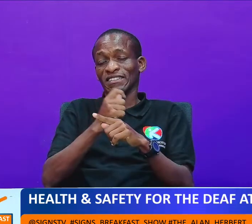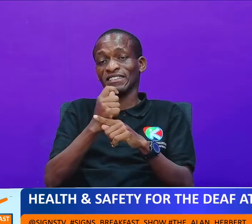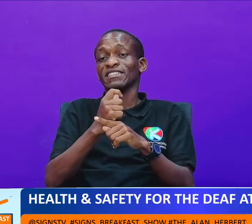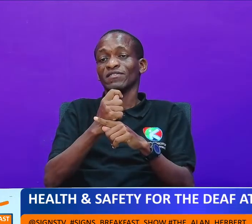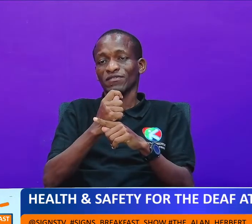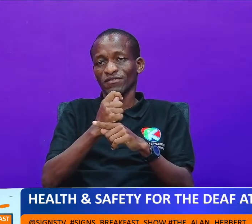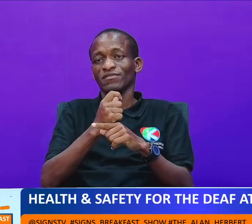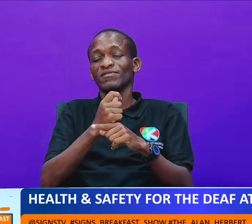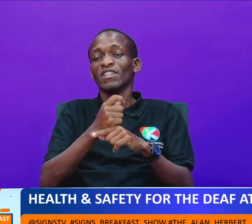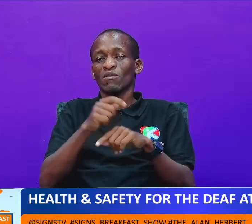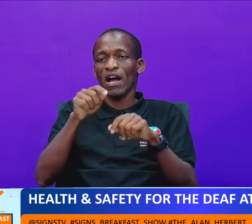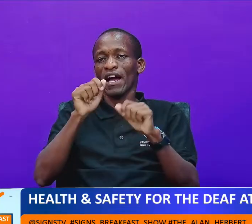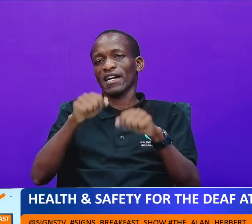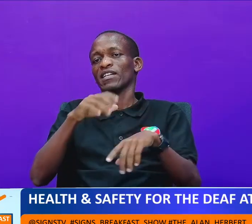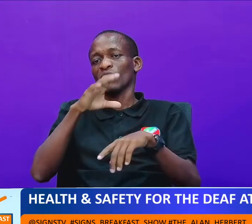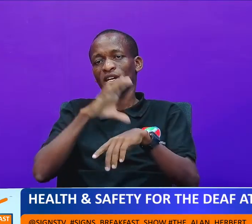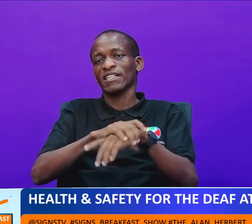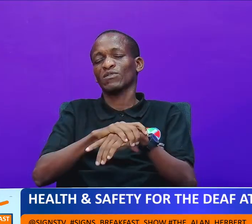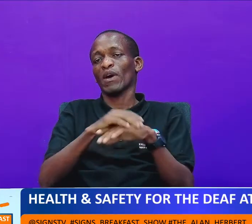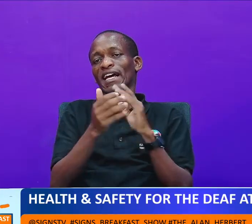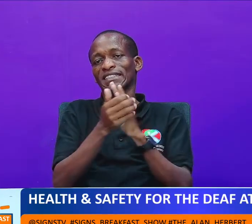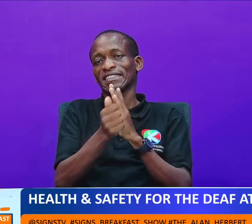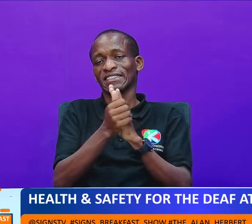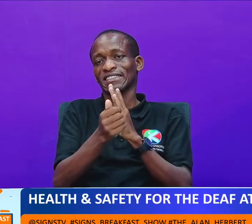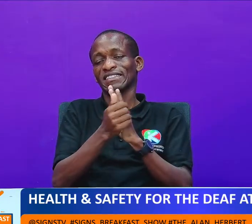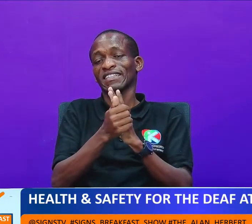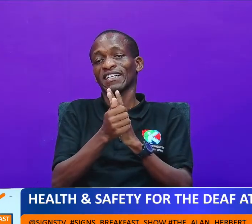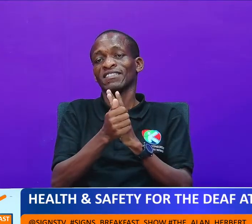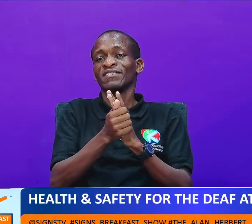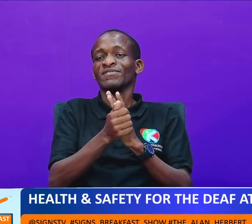they don't have the skills,